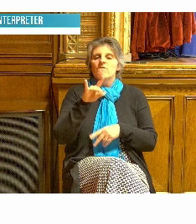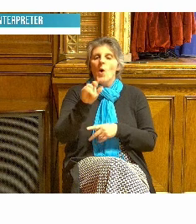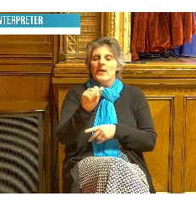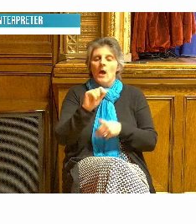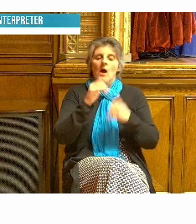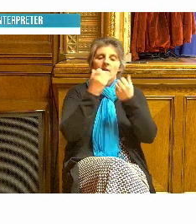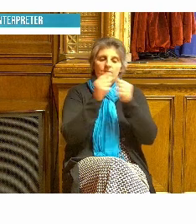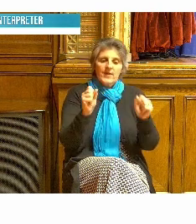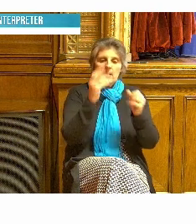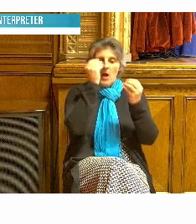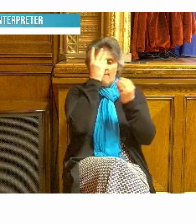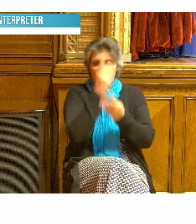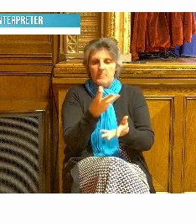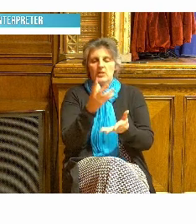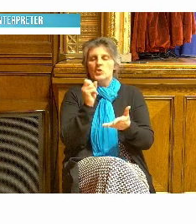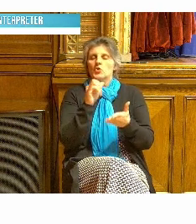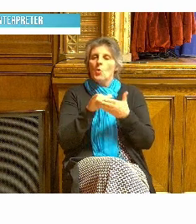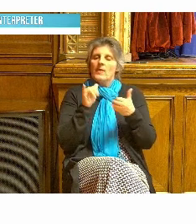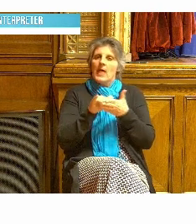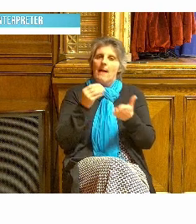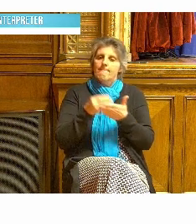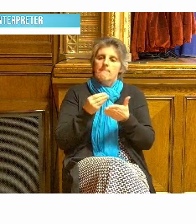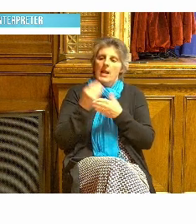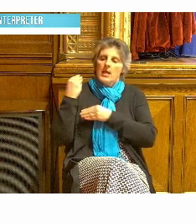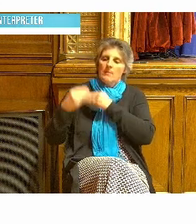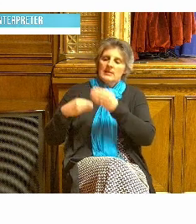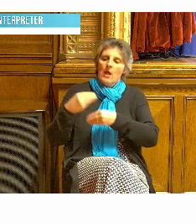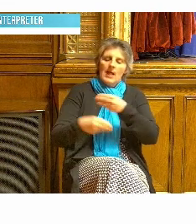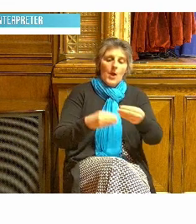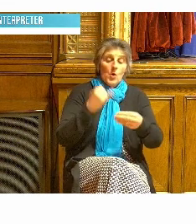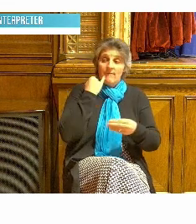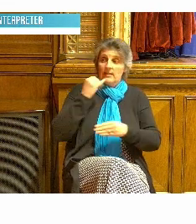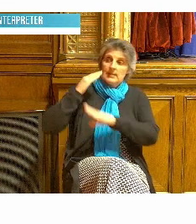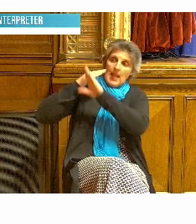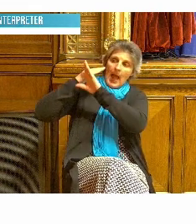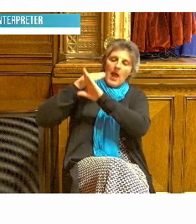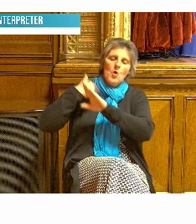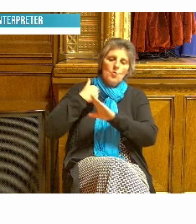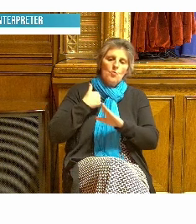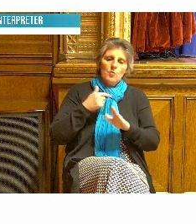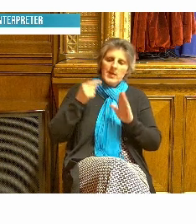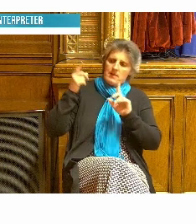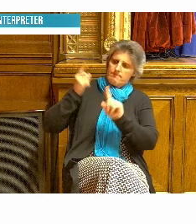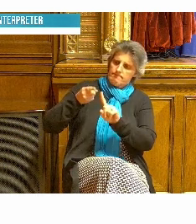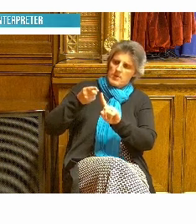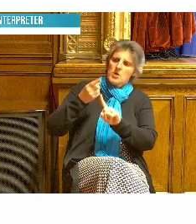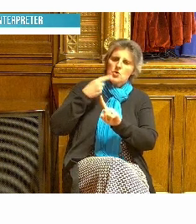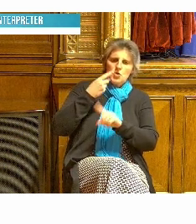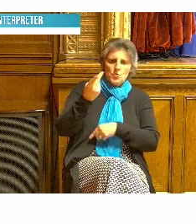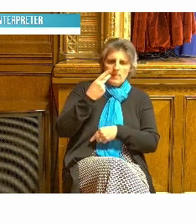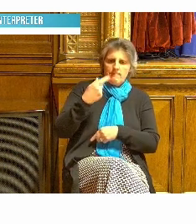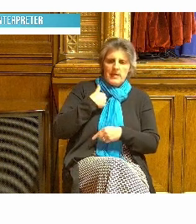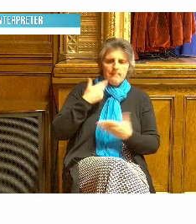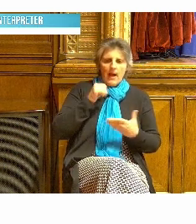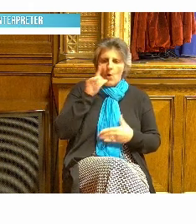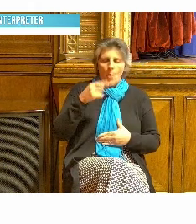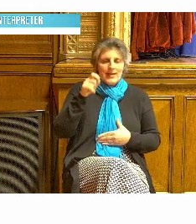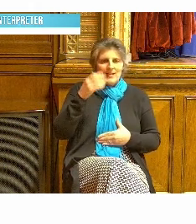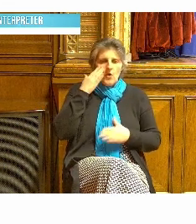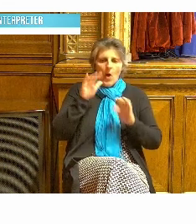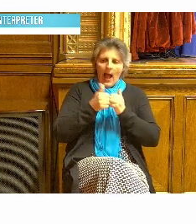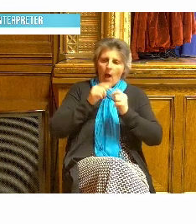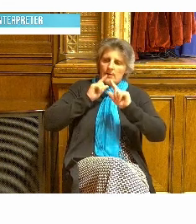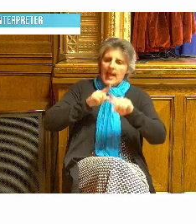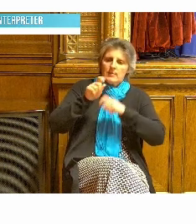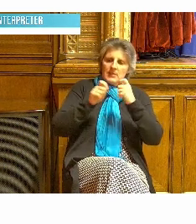is freedom of information. So when that money comes down the line or when it's not coming down the line, we put a FOIA on it. And you know what? You and me might only need to know how to